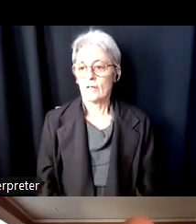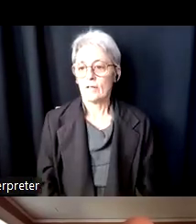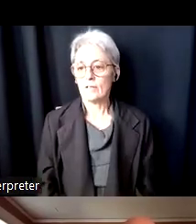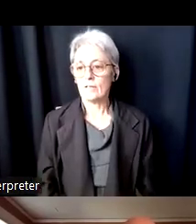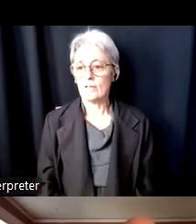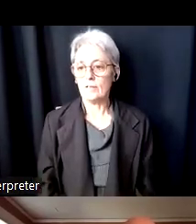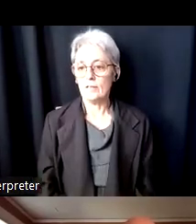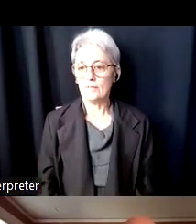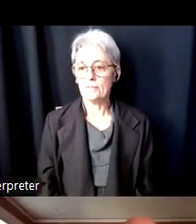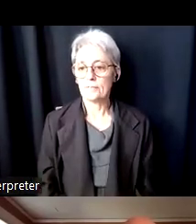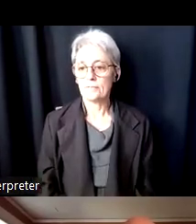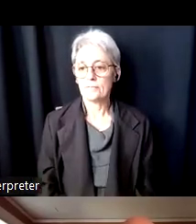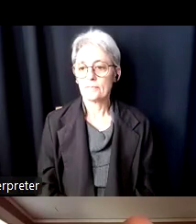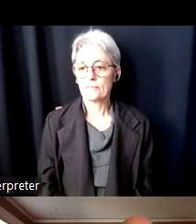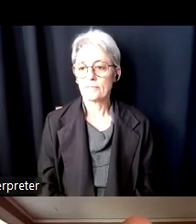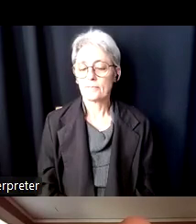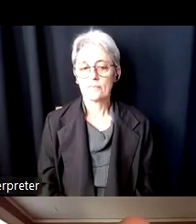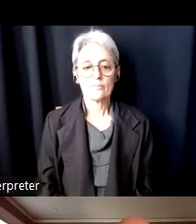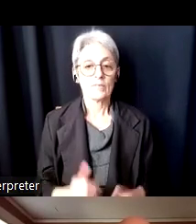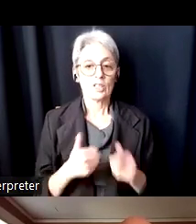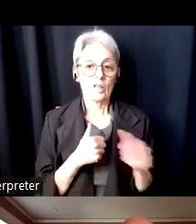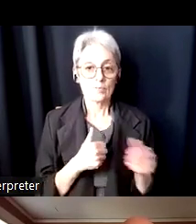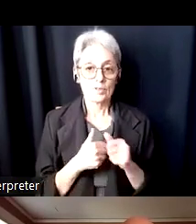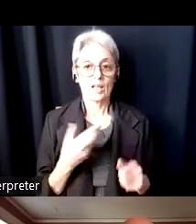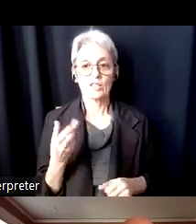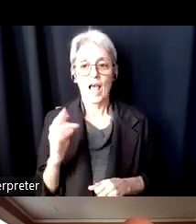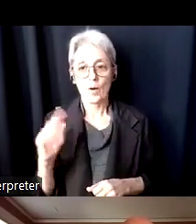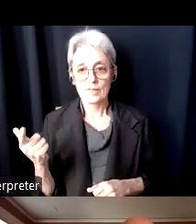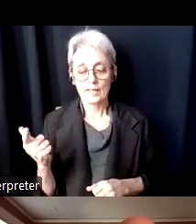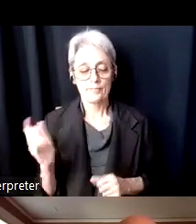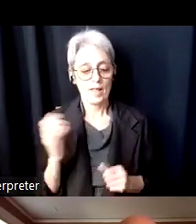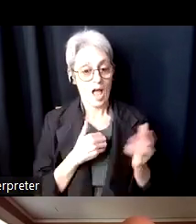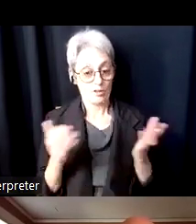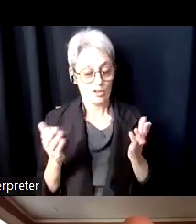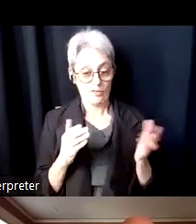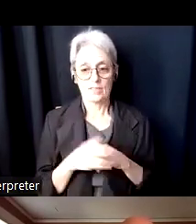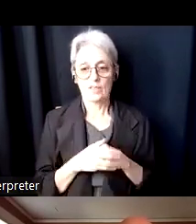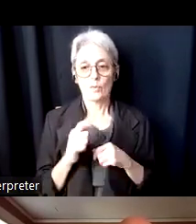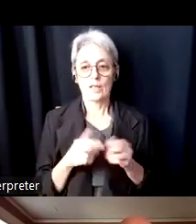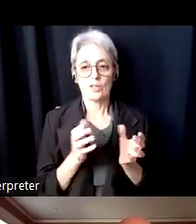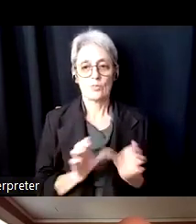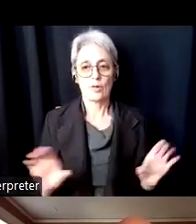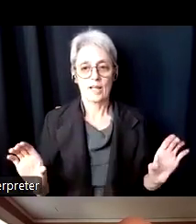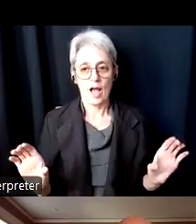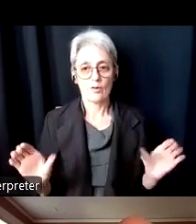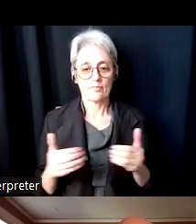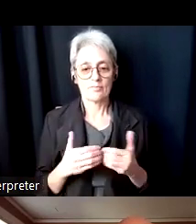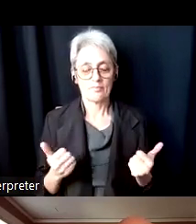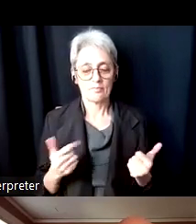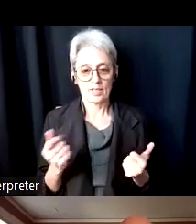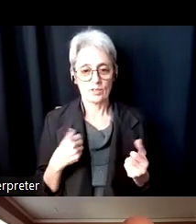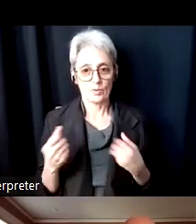And while transportation and housing are services, we decided to break those out separately given how many comments we had